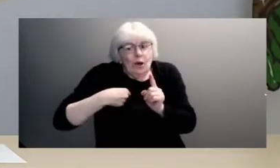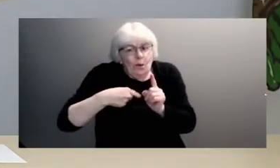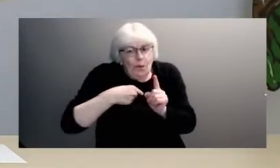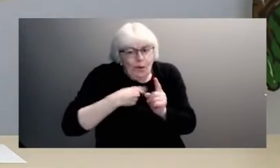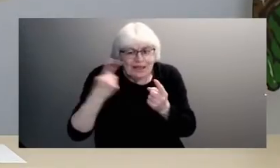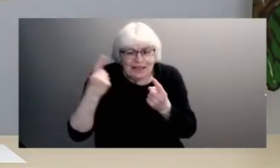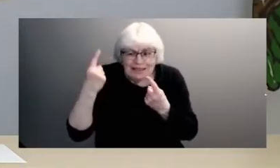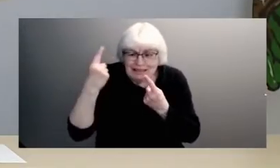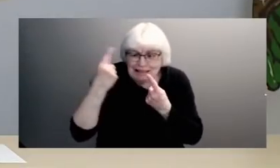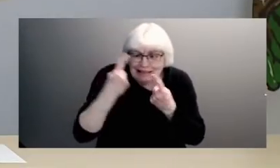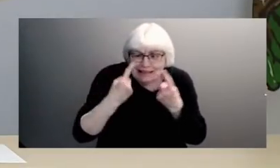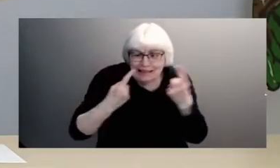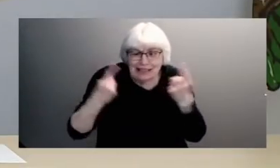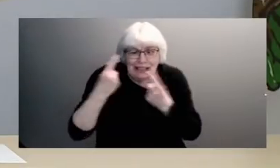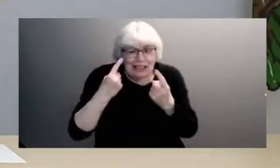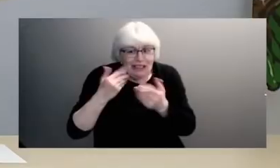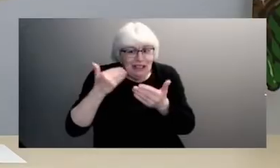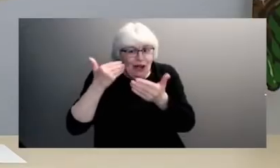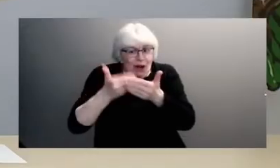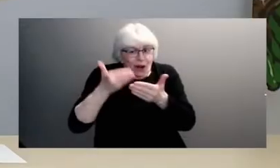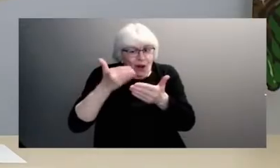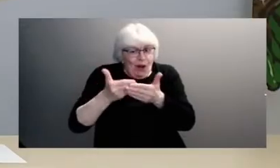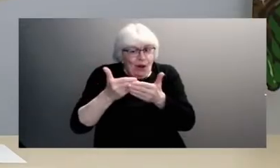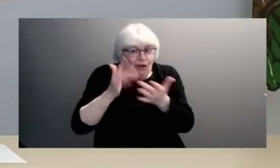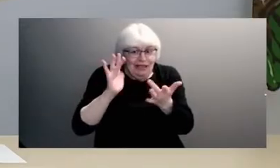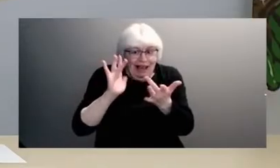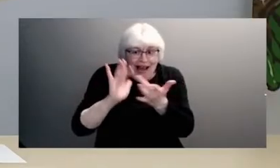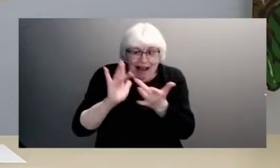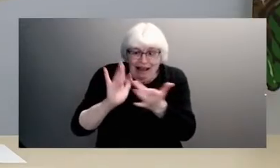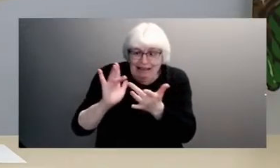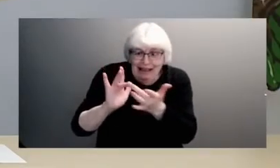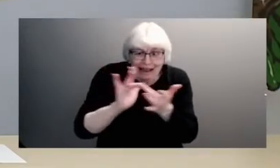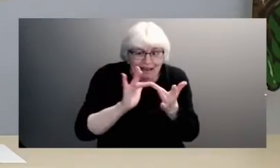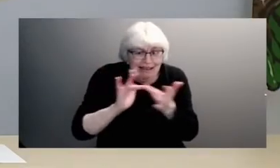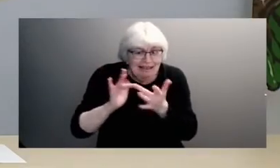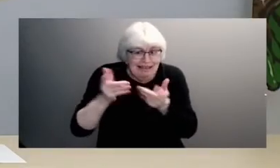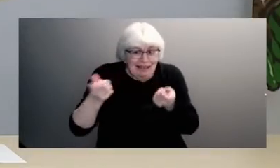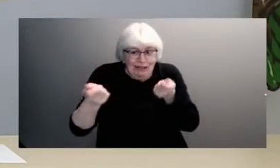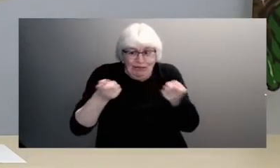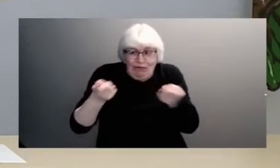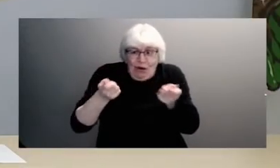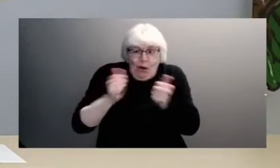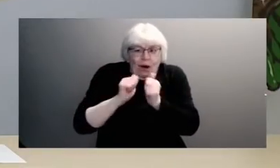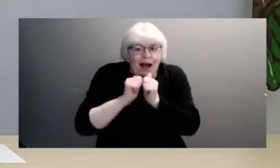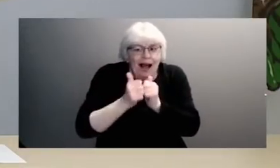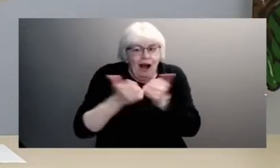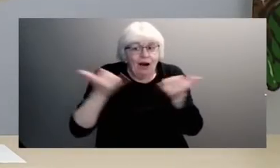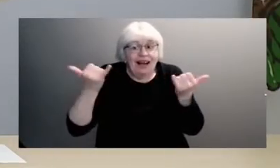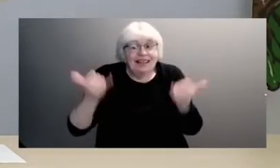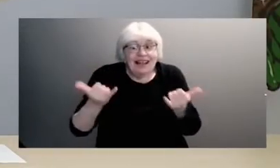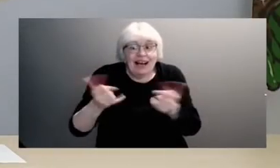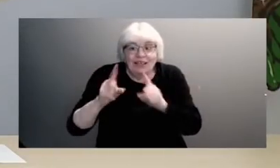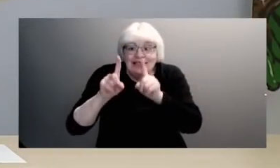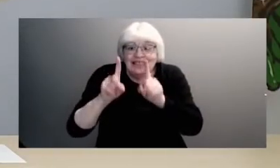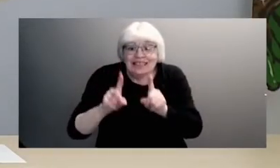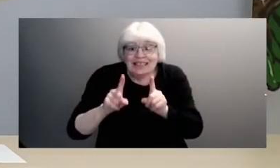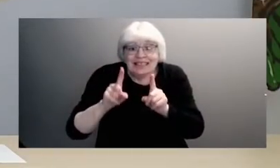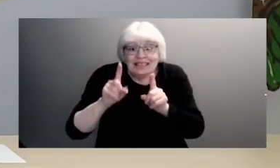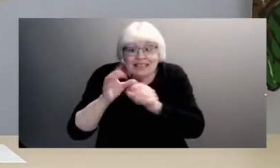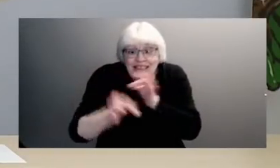continue. Our testing clinic and provincial laboratory staff have been working tirelessly to meet the demand for